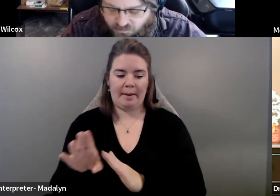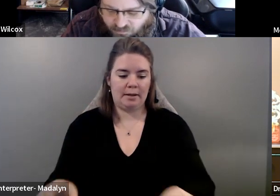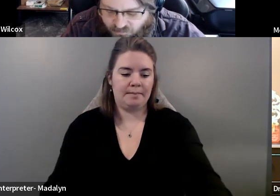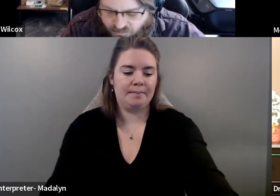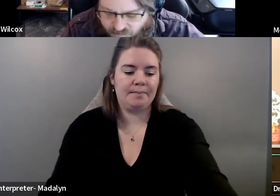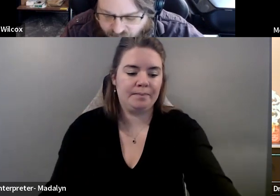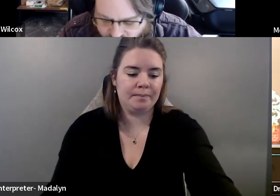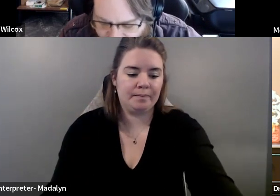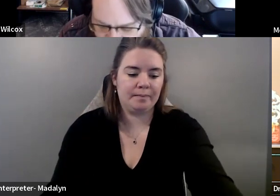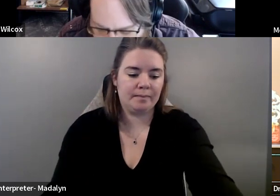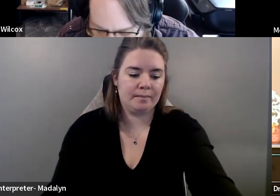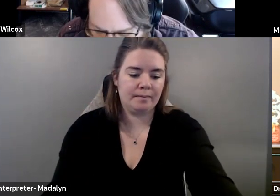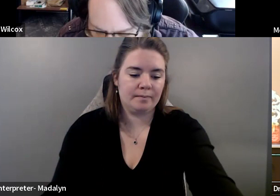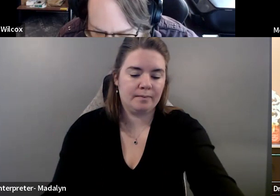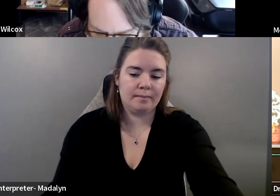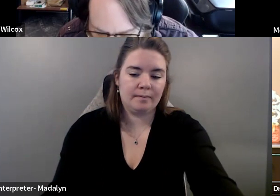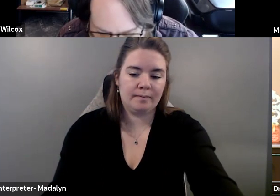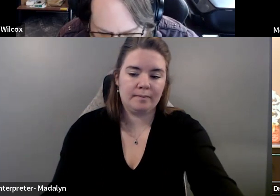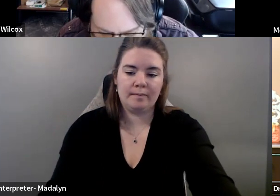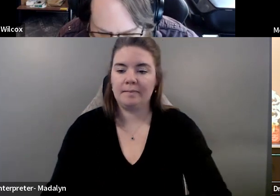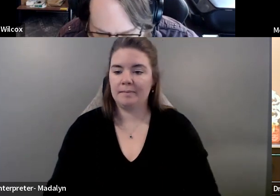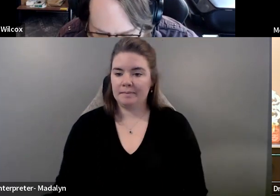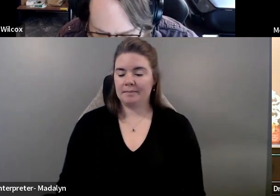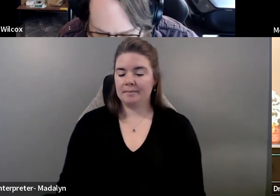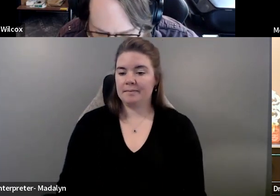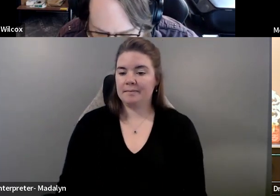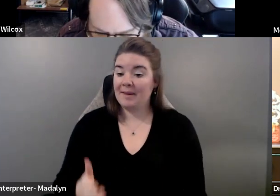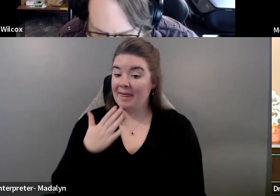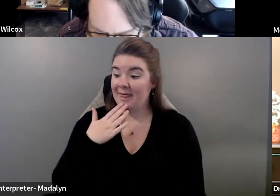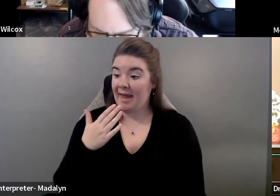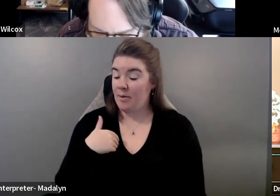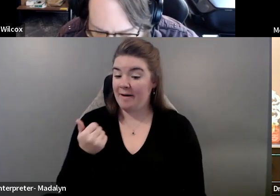Awesome, thank you. So we do have a couple of questions, and